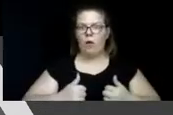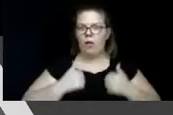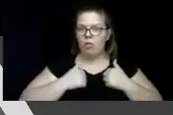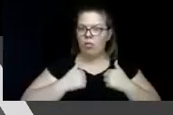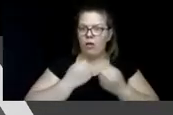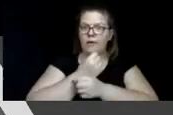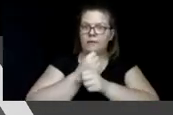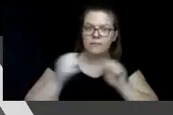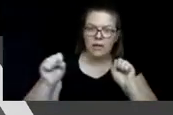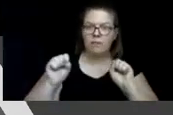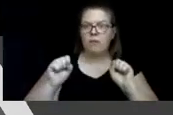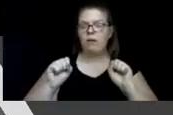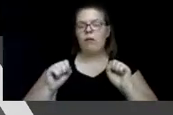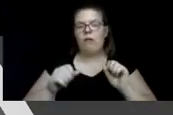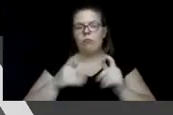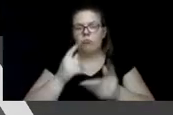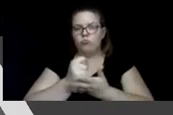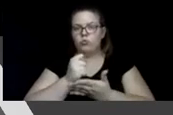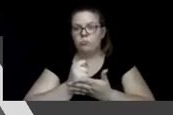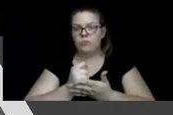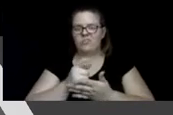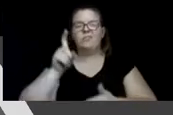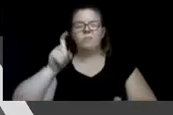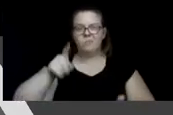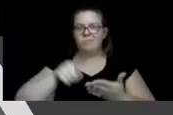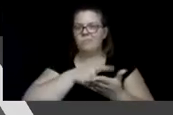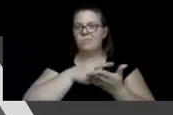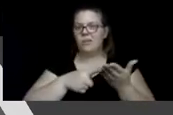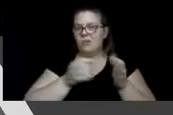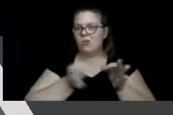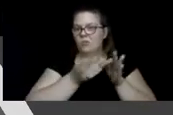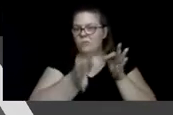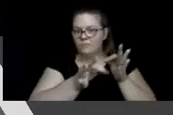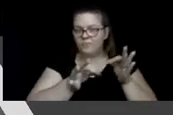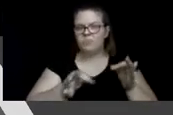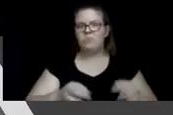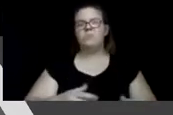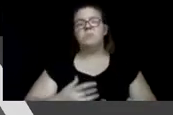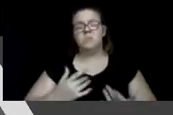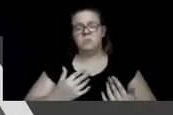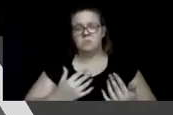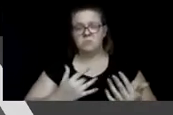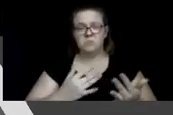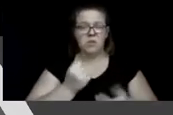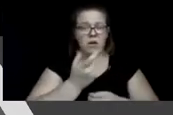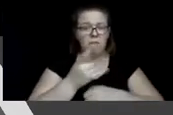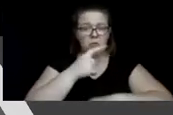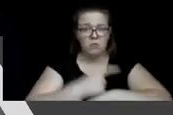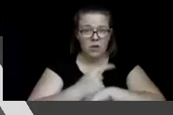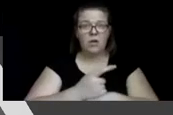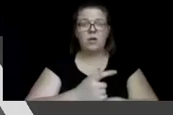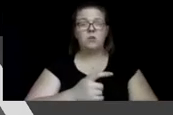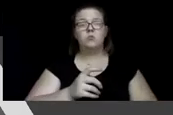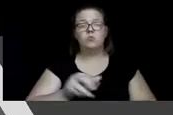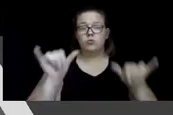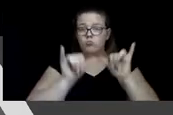life-saving treatments were canceled. It took a few days for our routine appointments